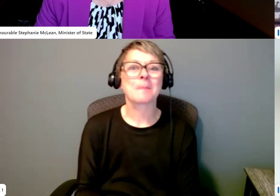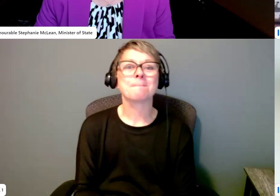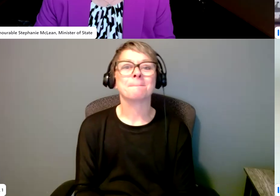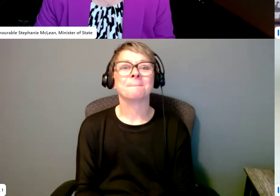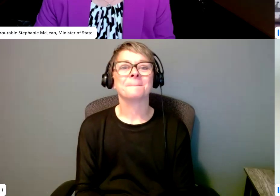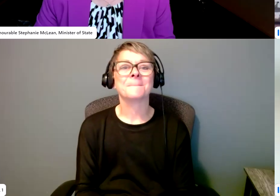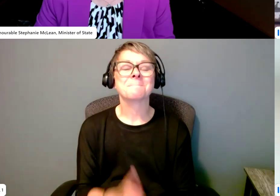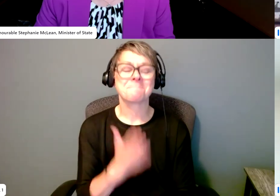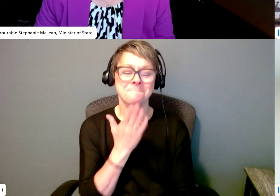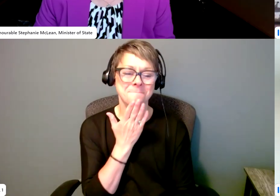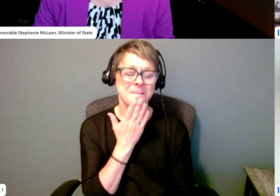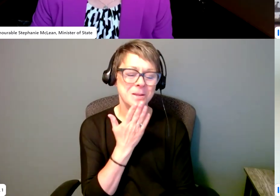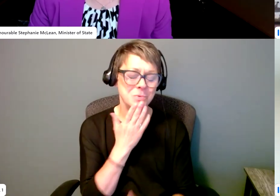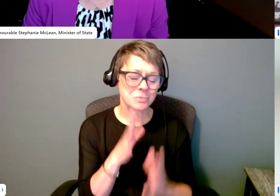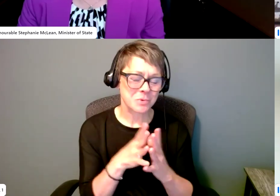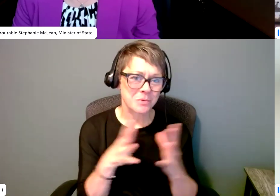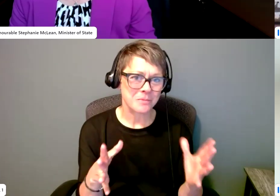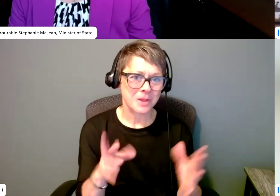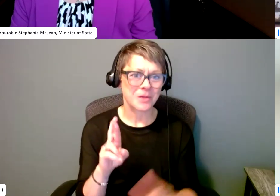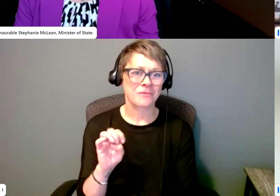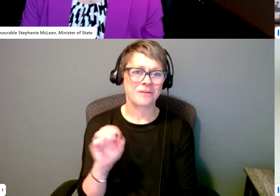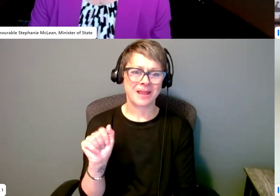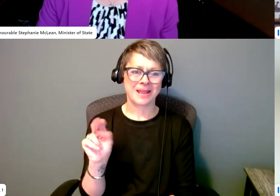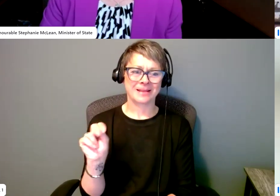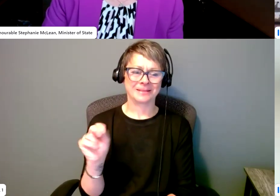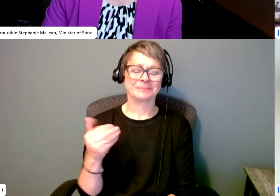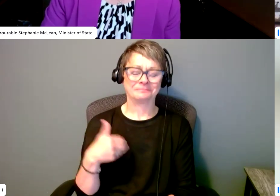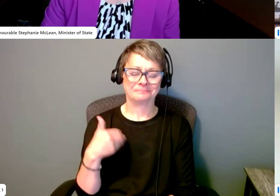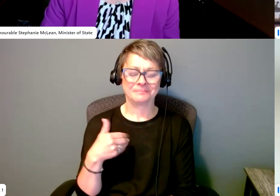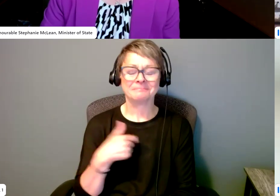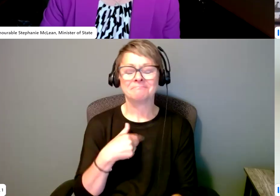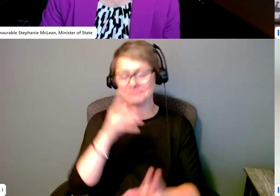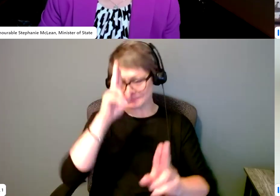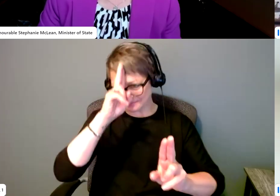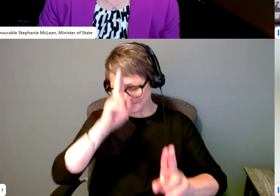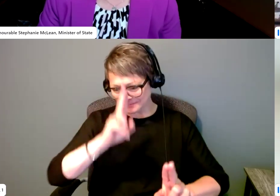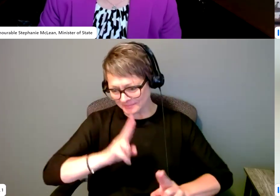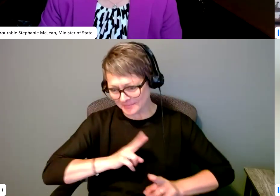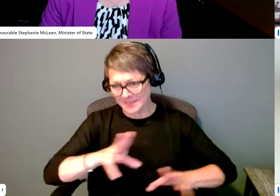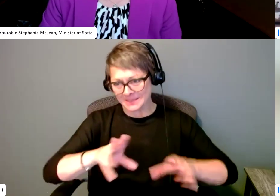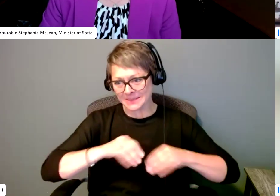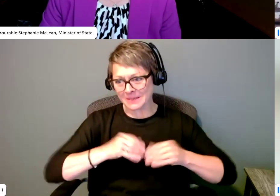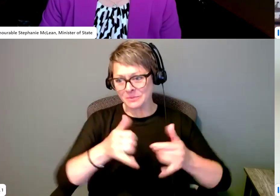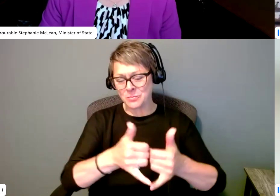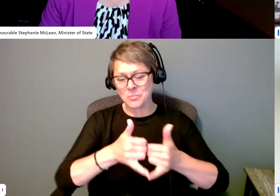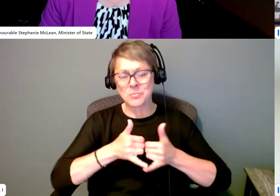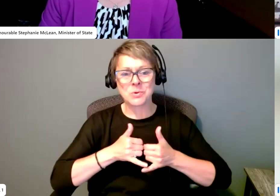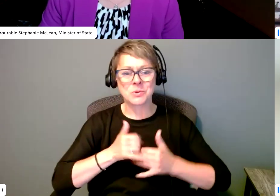Thank you so much. It is an honor to accept this award. Marta,